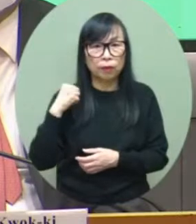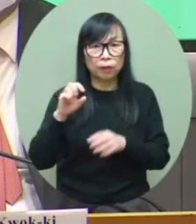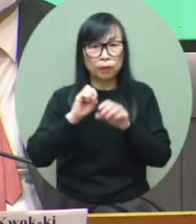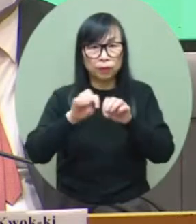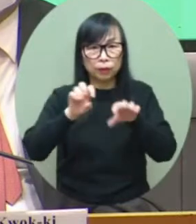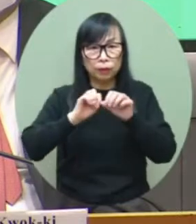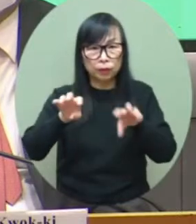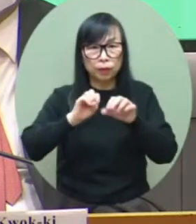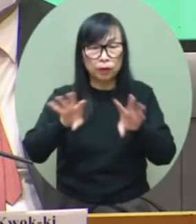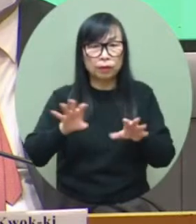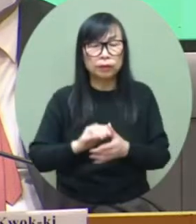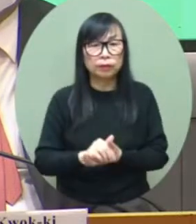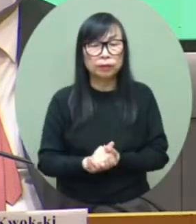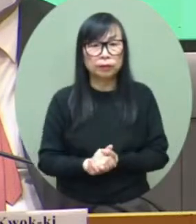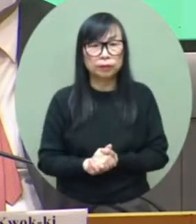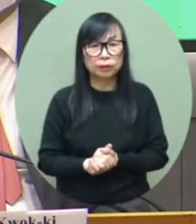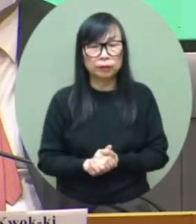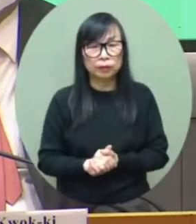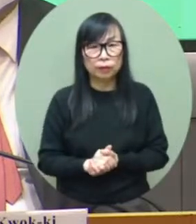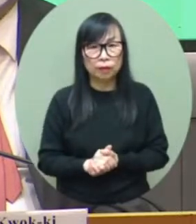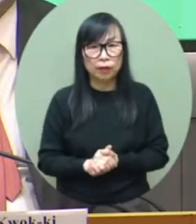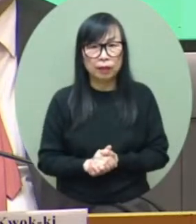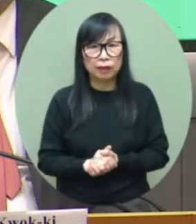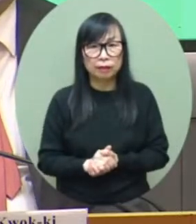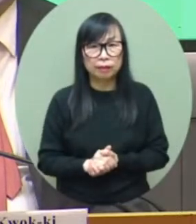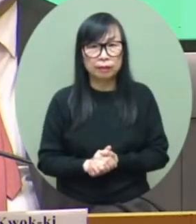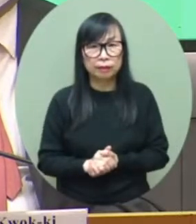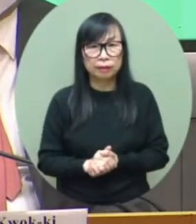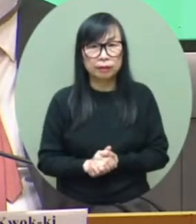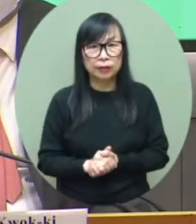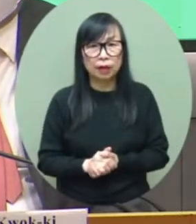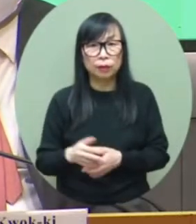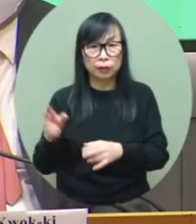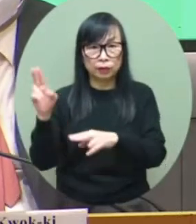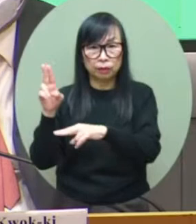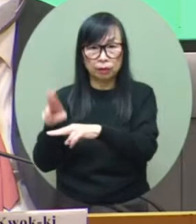in terms of promoting exchange activities with the mainland.